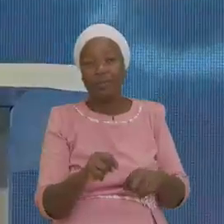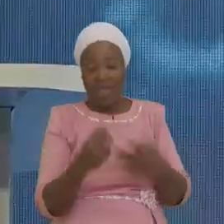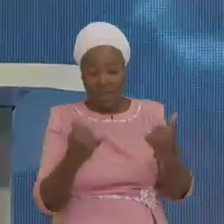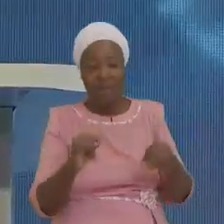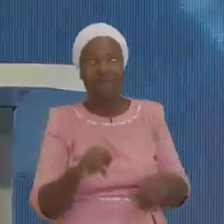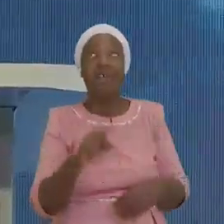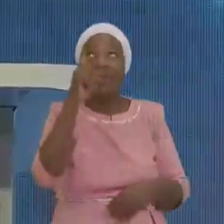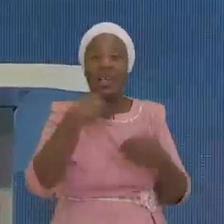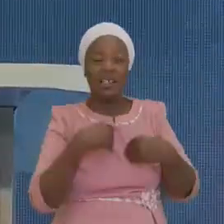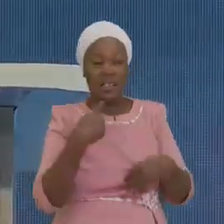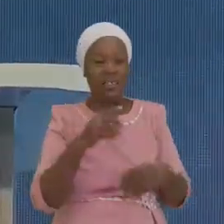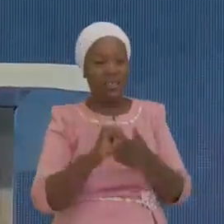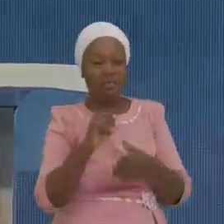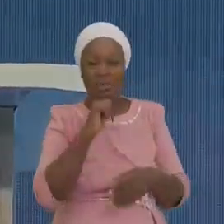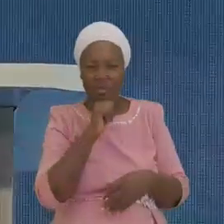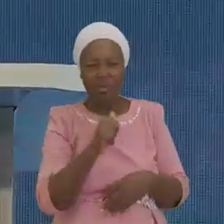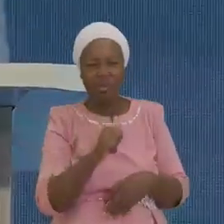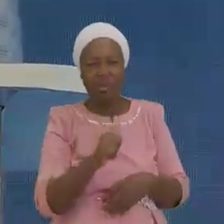cast anyone away.